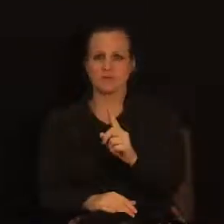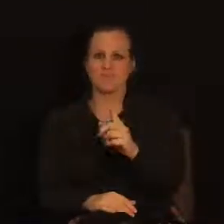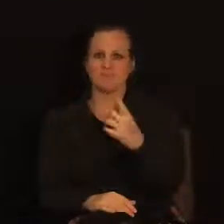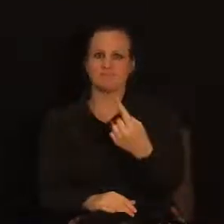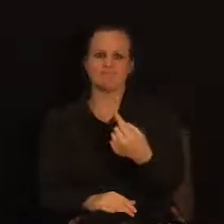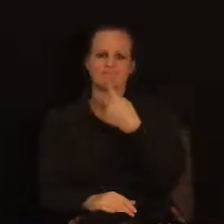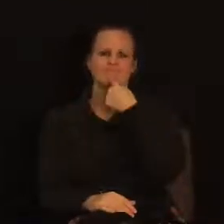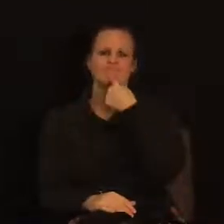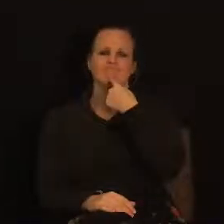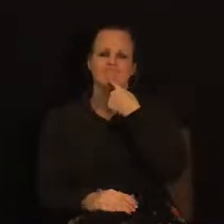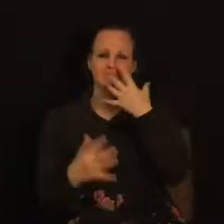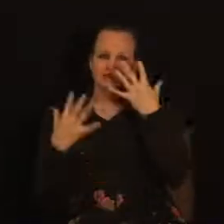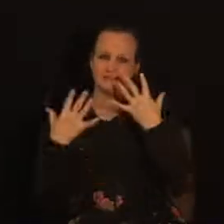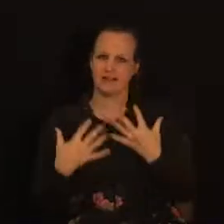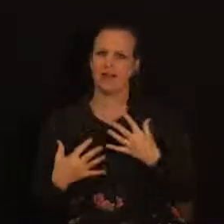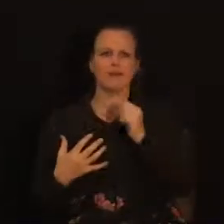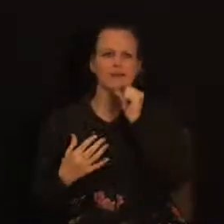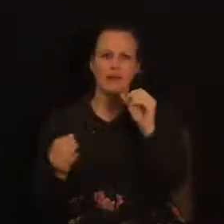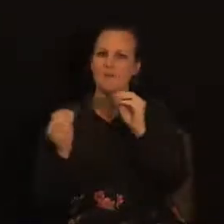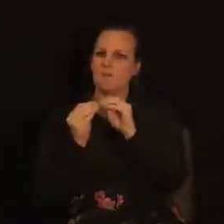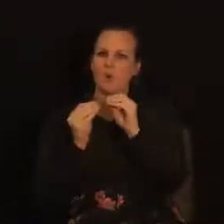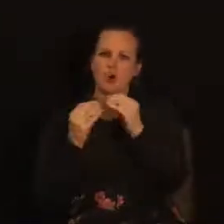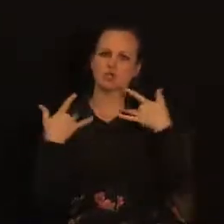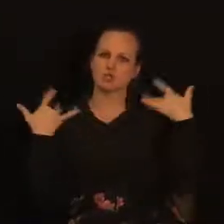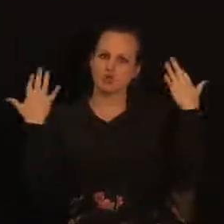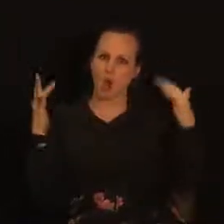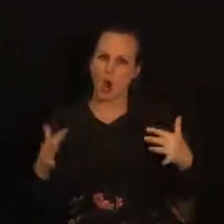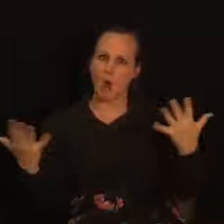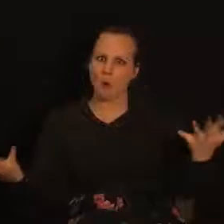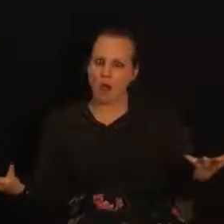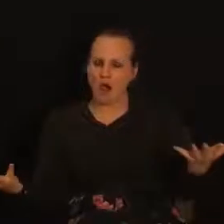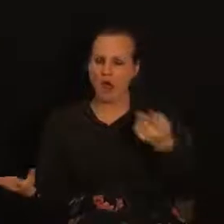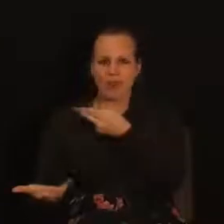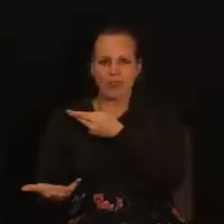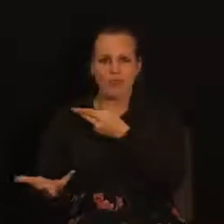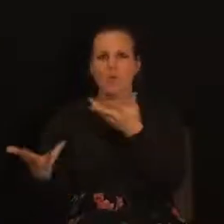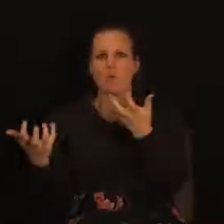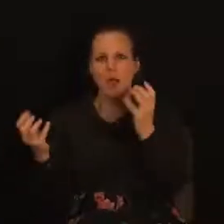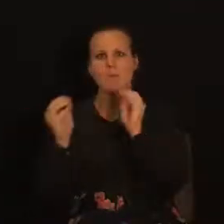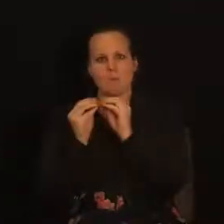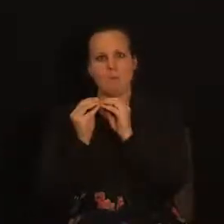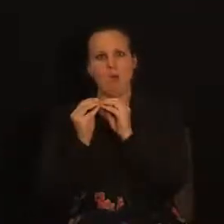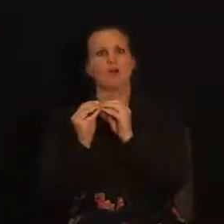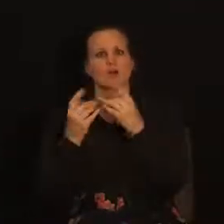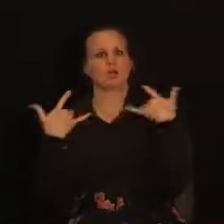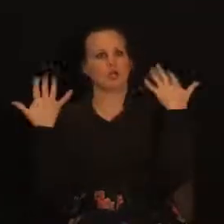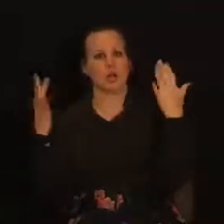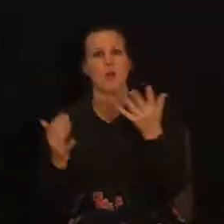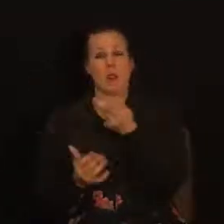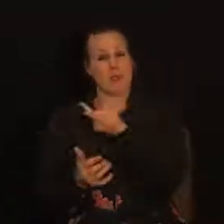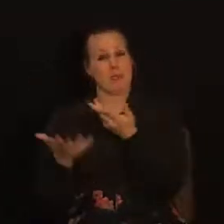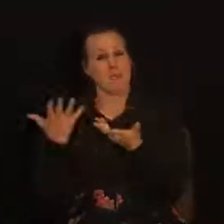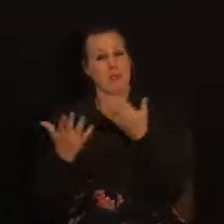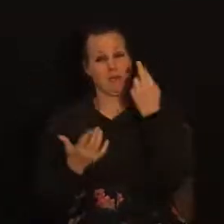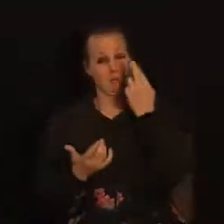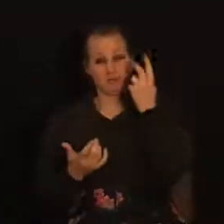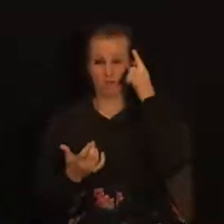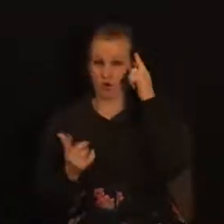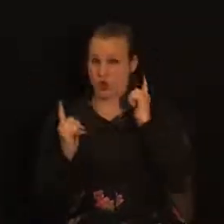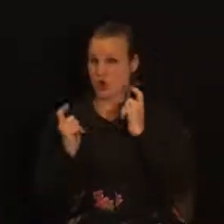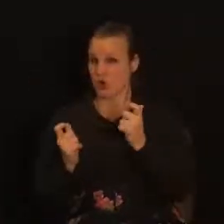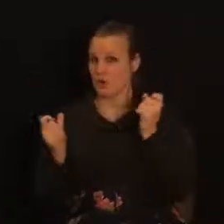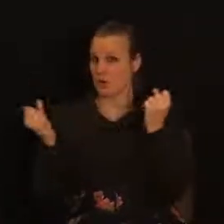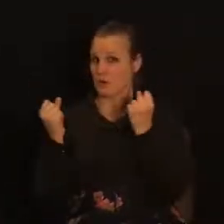that there isn't more of it. So they may be the reason for the early winter, I